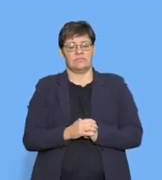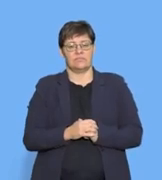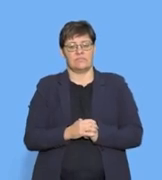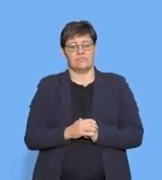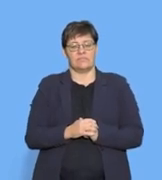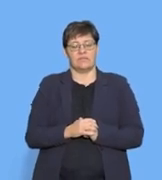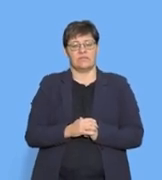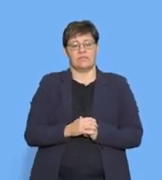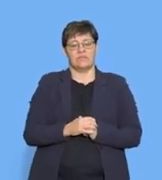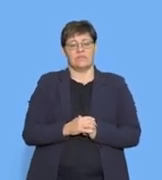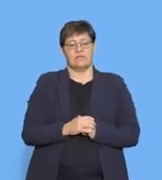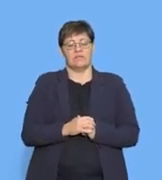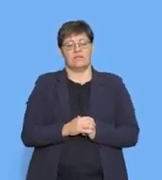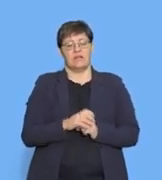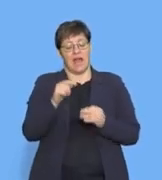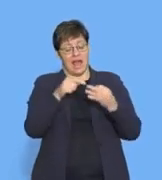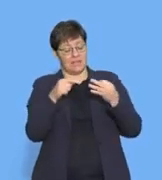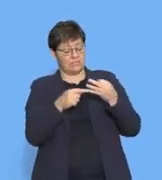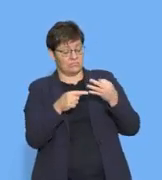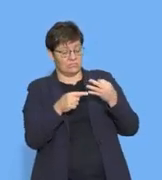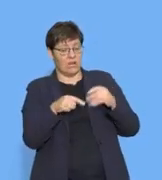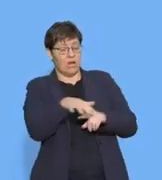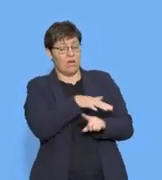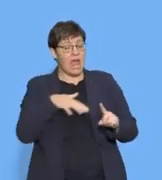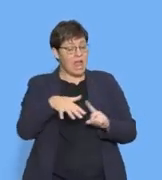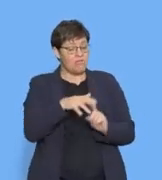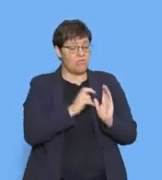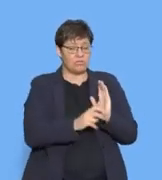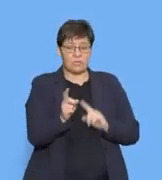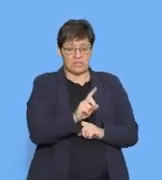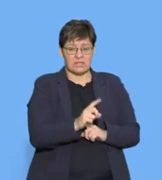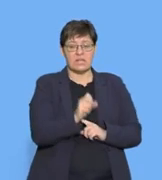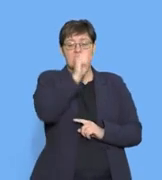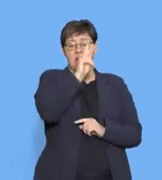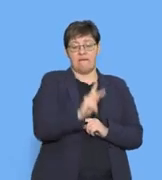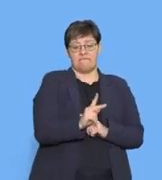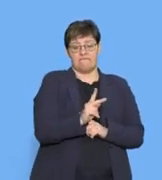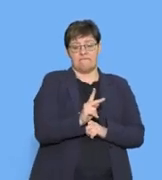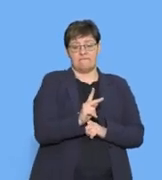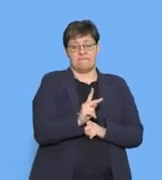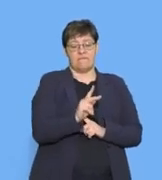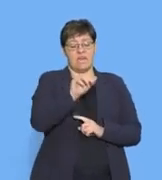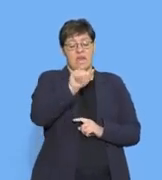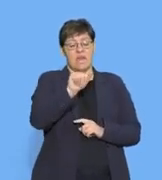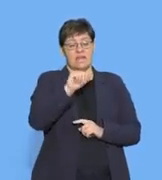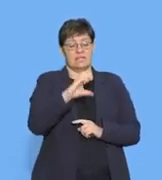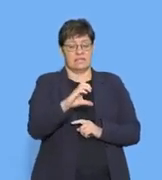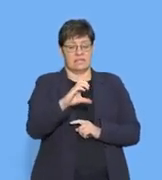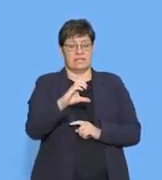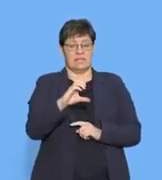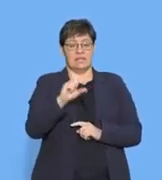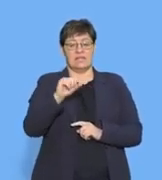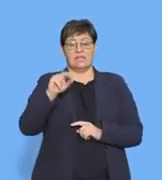are? Of the area rule. So the other two that we can prove that it can be